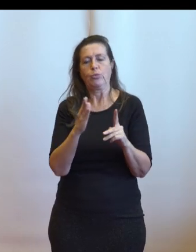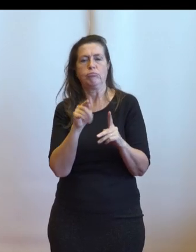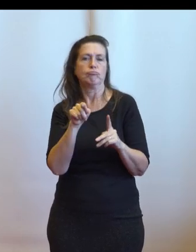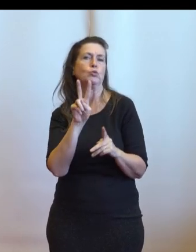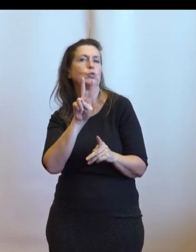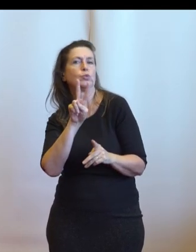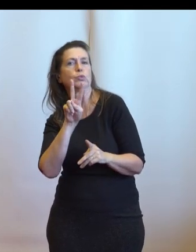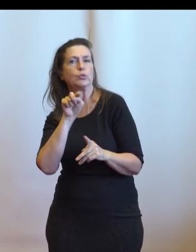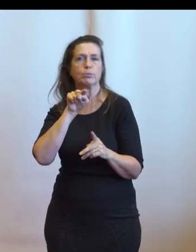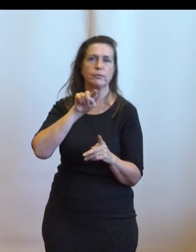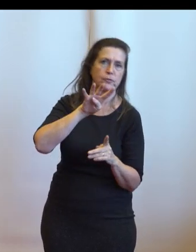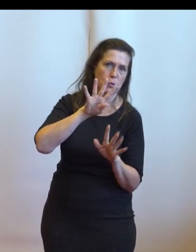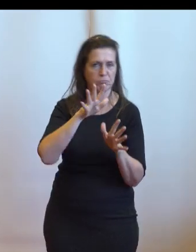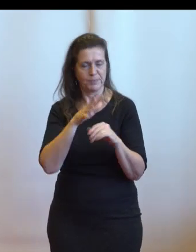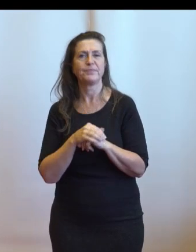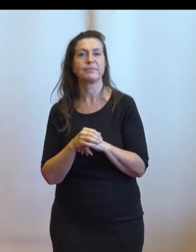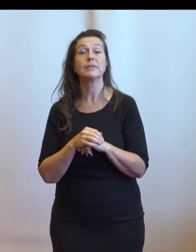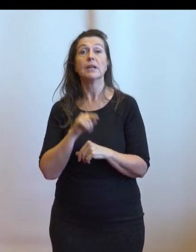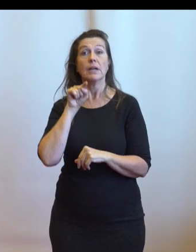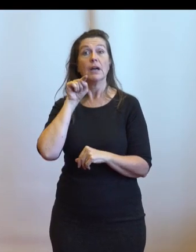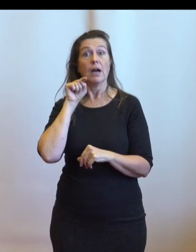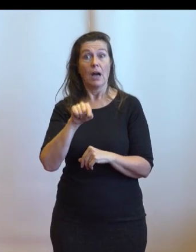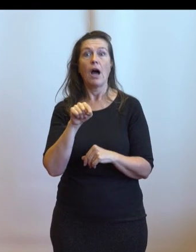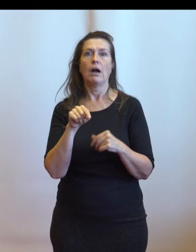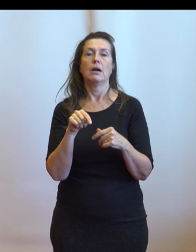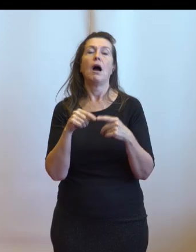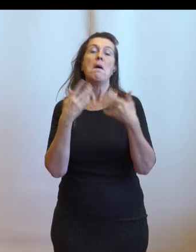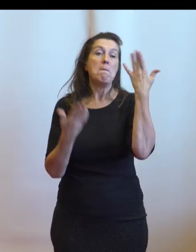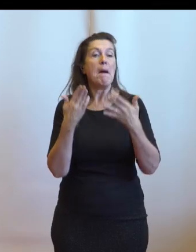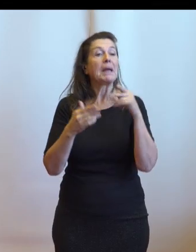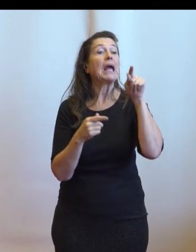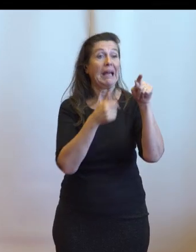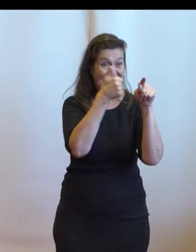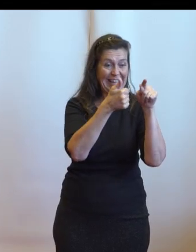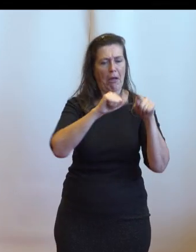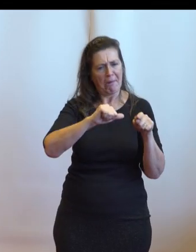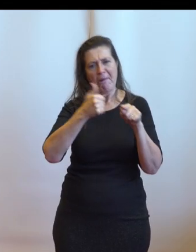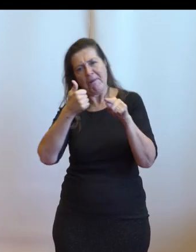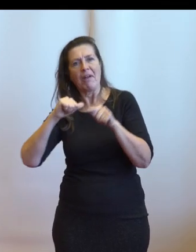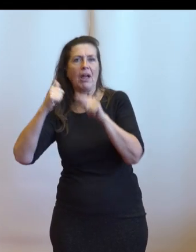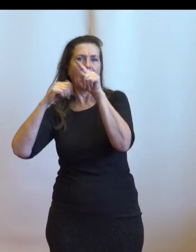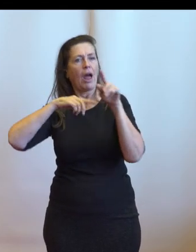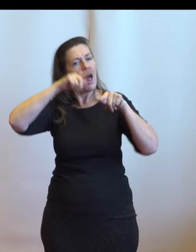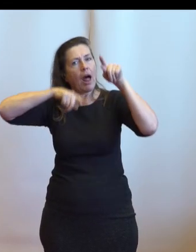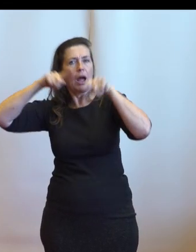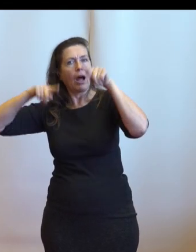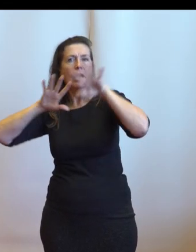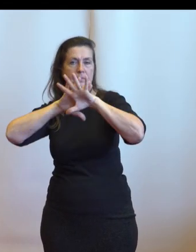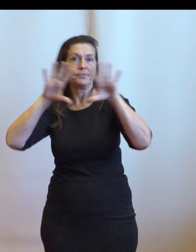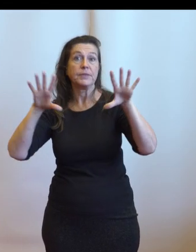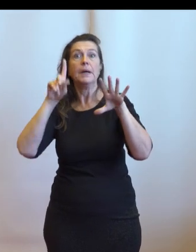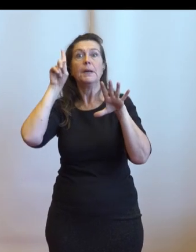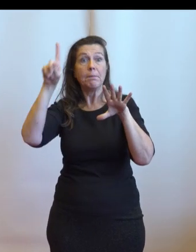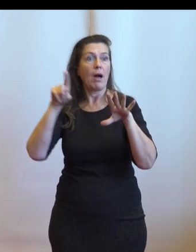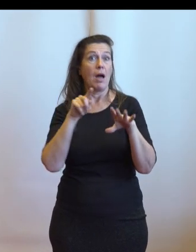We often say they're not in a particular order in terms of do this one, then that one, then that one, then that one. But what we do find is things like having that executive